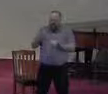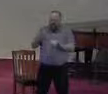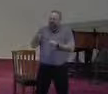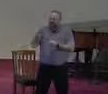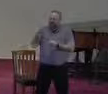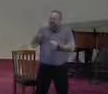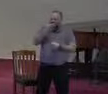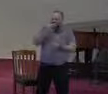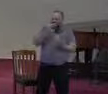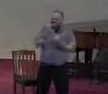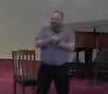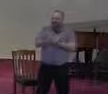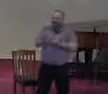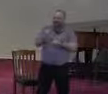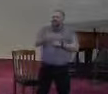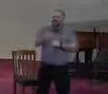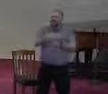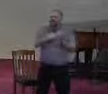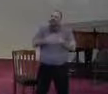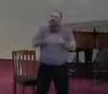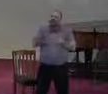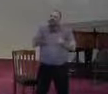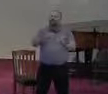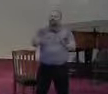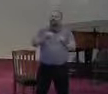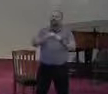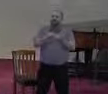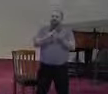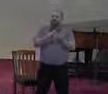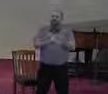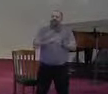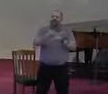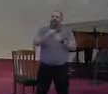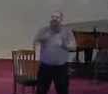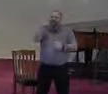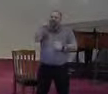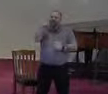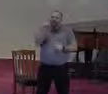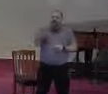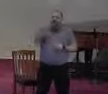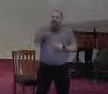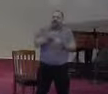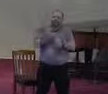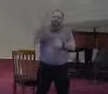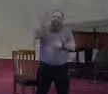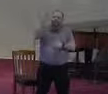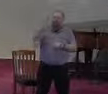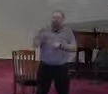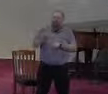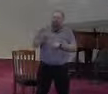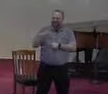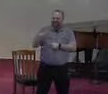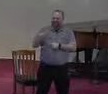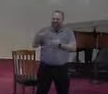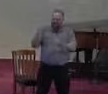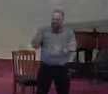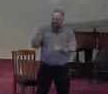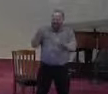gifts necessary to lead others into relationship with you. God, use your vessel as you